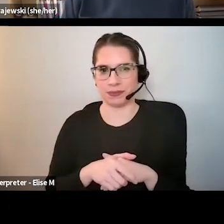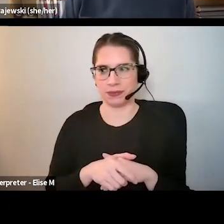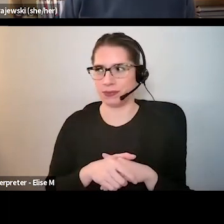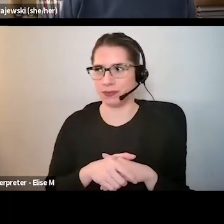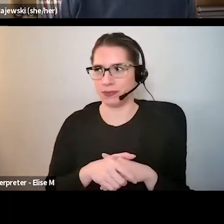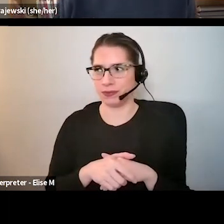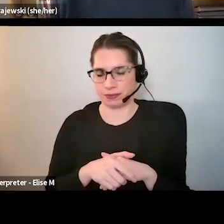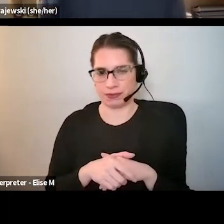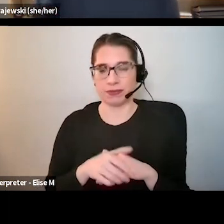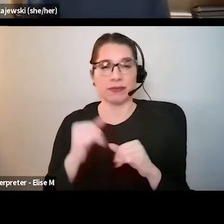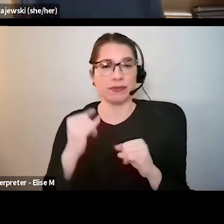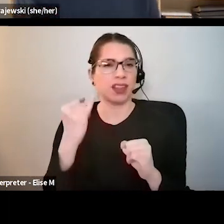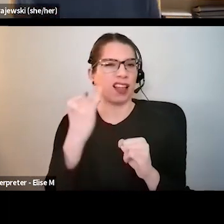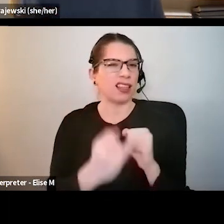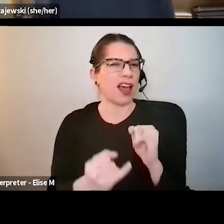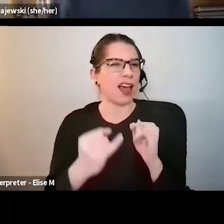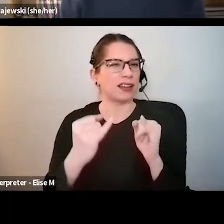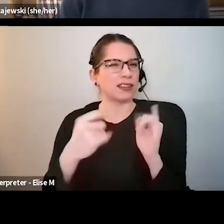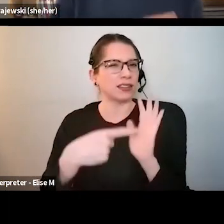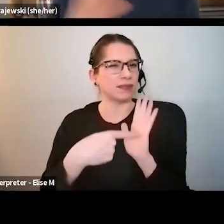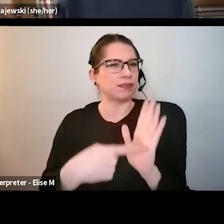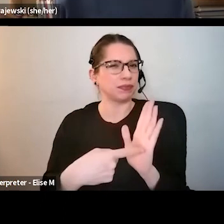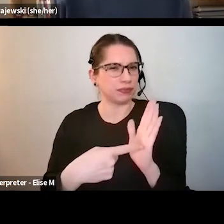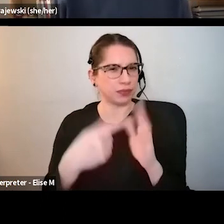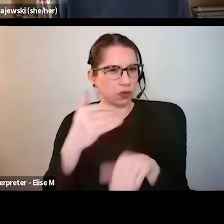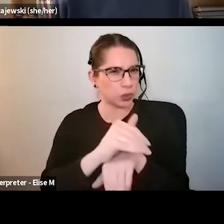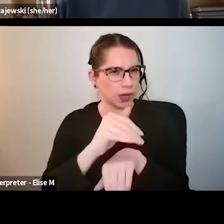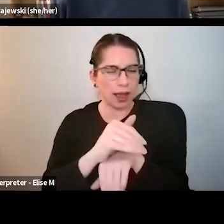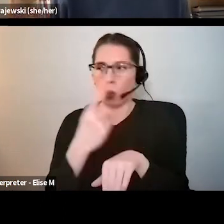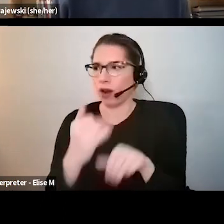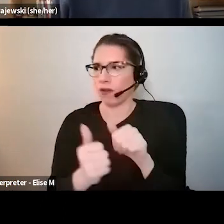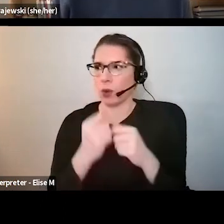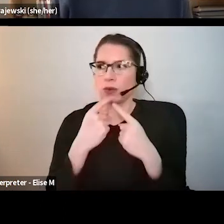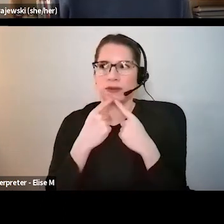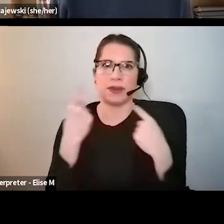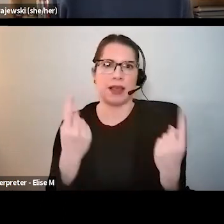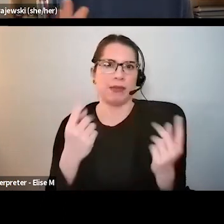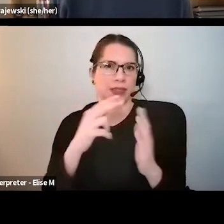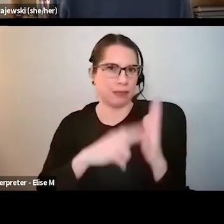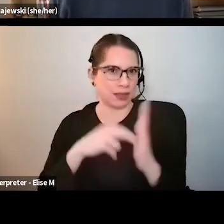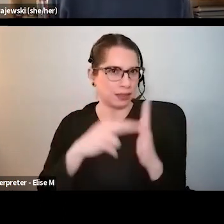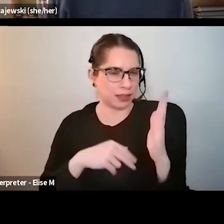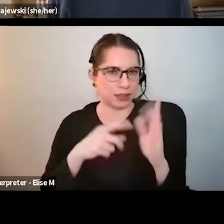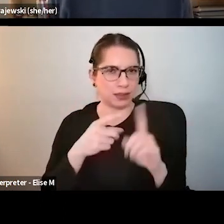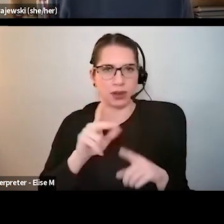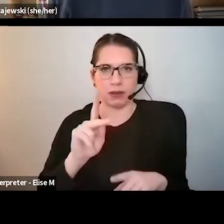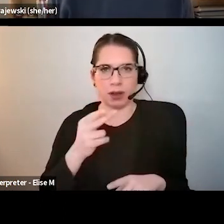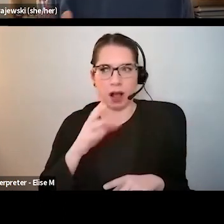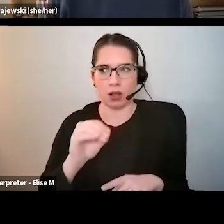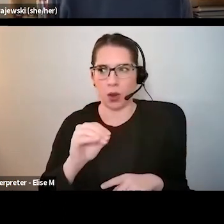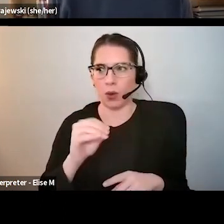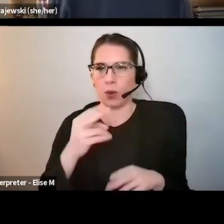And the final work I want to share with you tonight is one of the most famous paintings by Kahlo, Diego on My